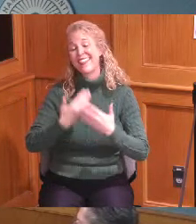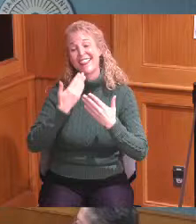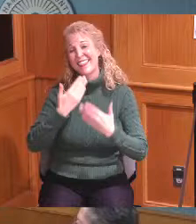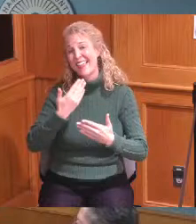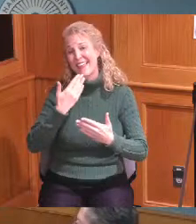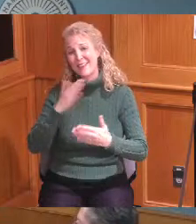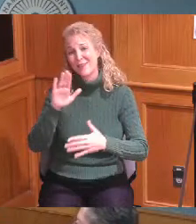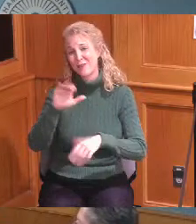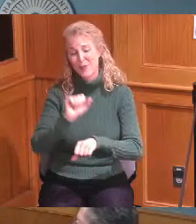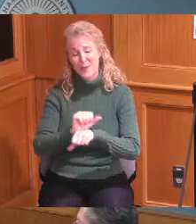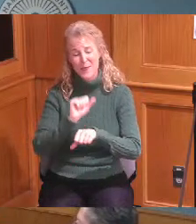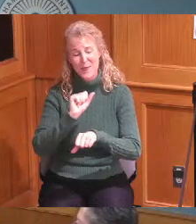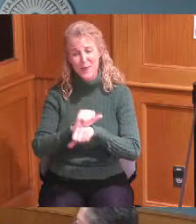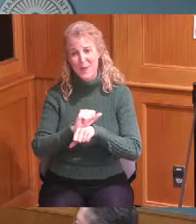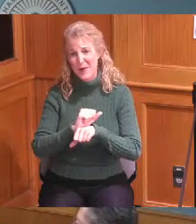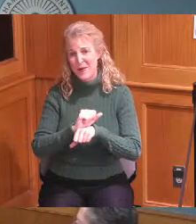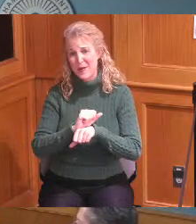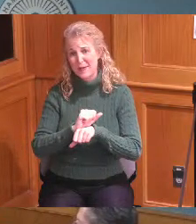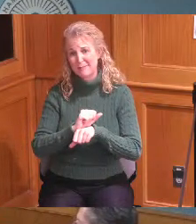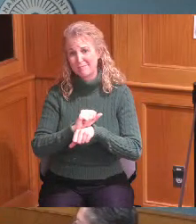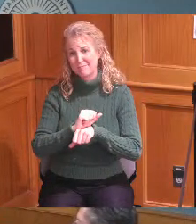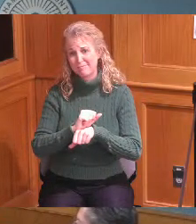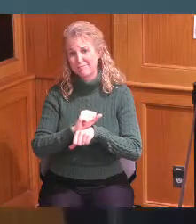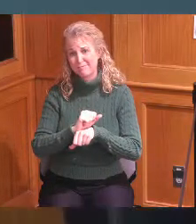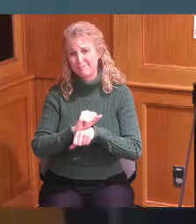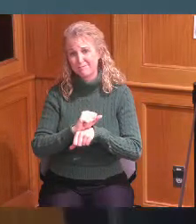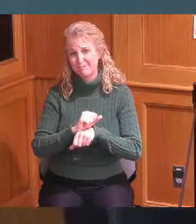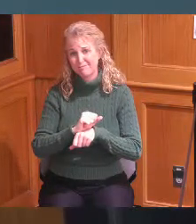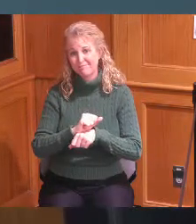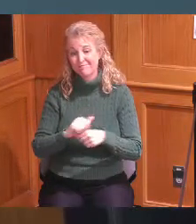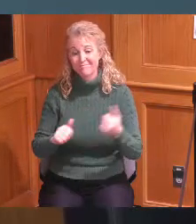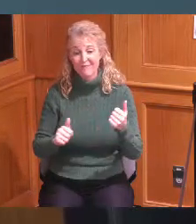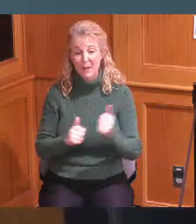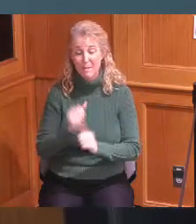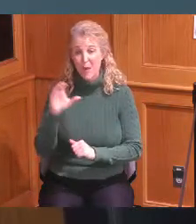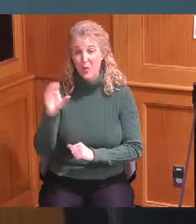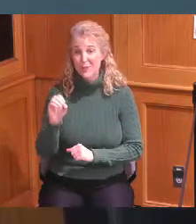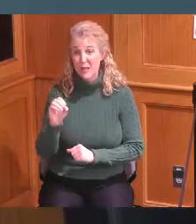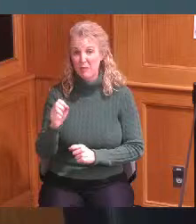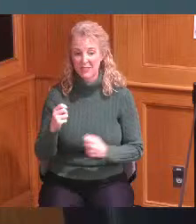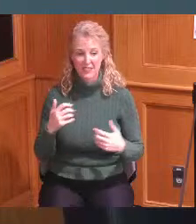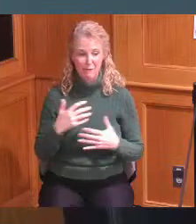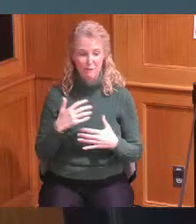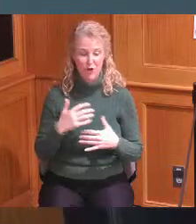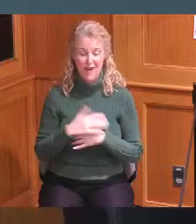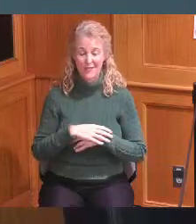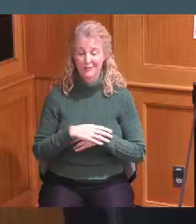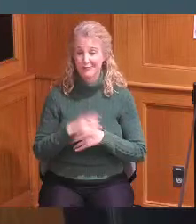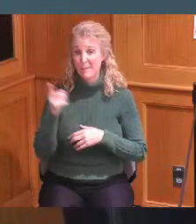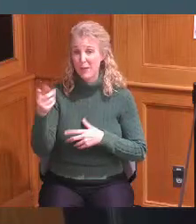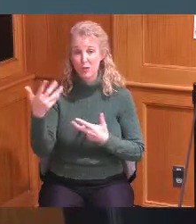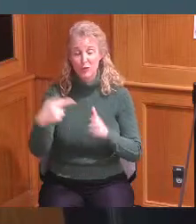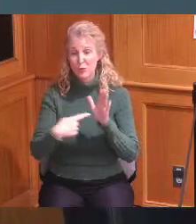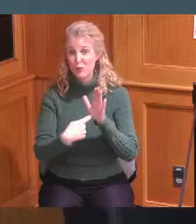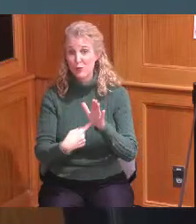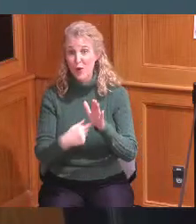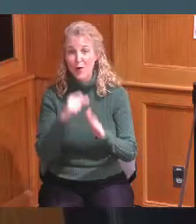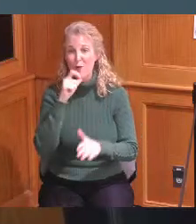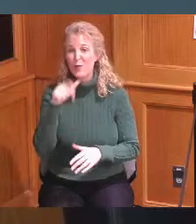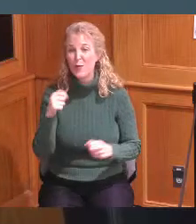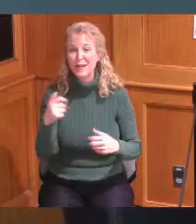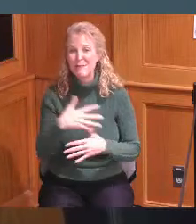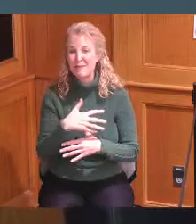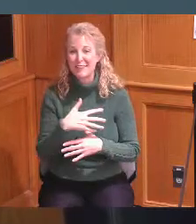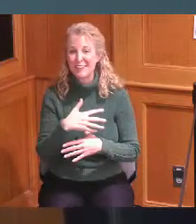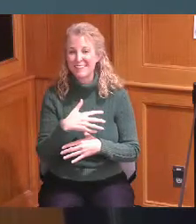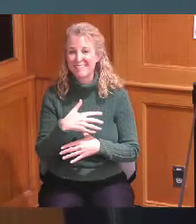for what you do. You don't have the fear that most companies have, and they don't have to have it. But you are